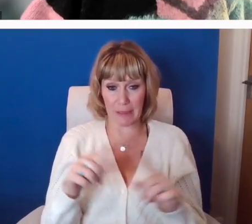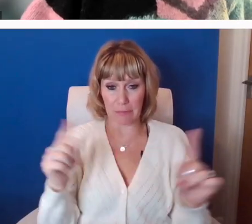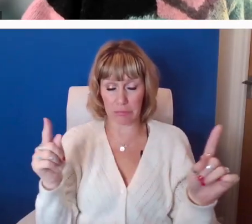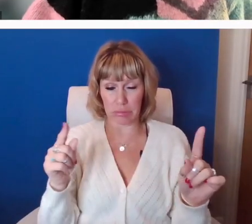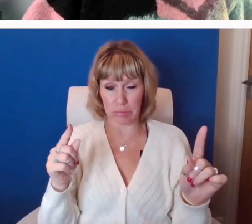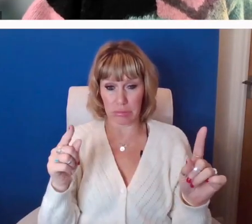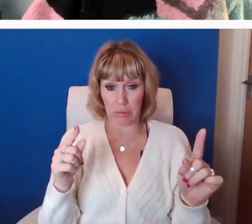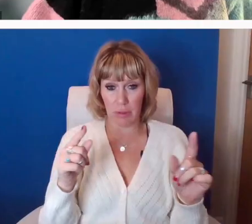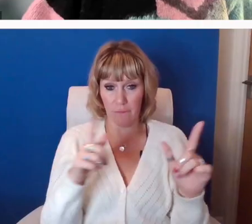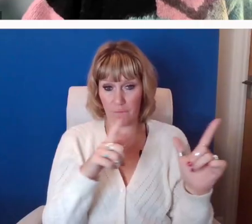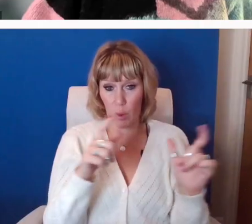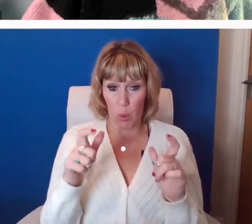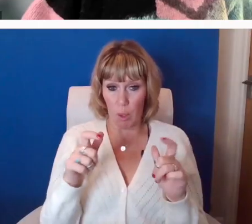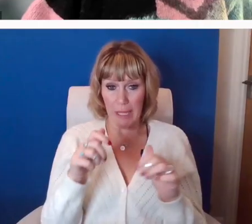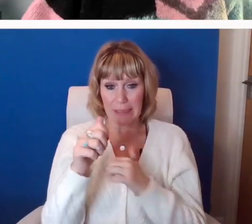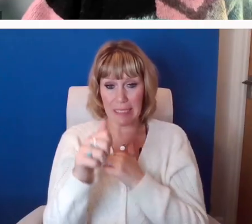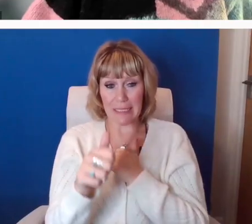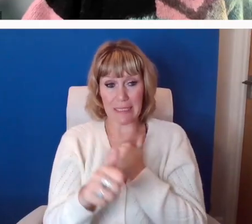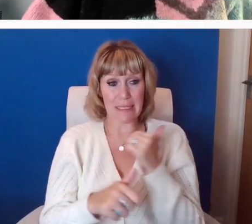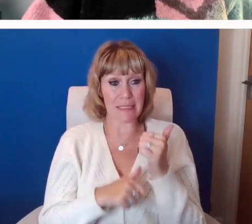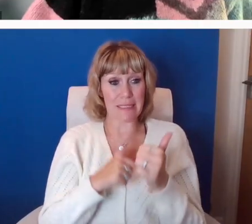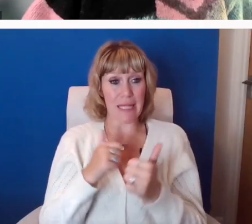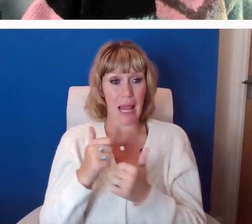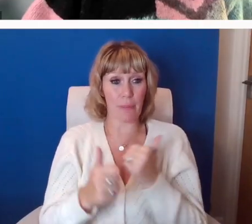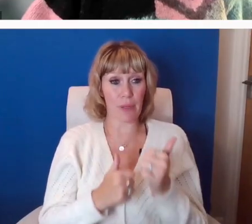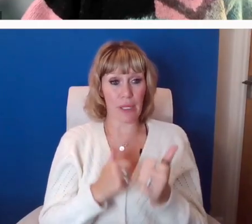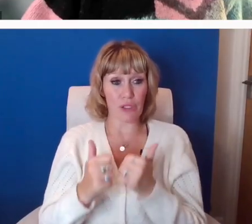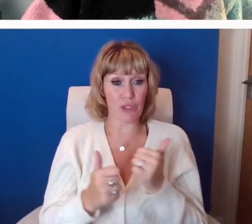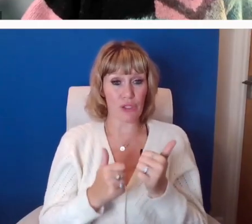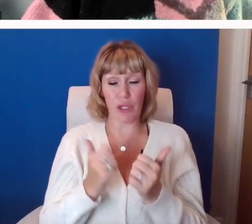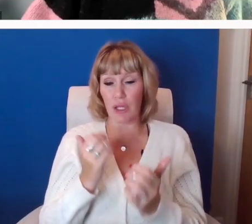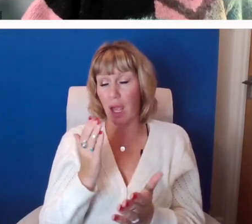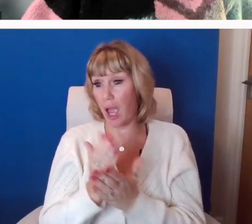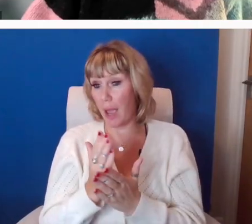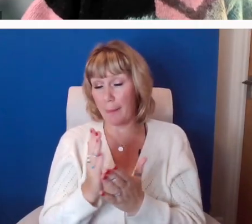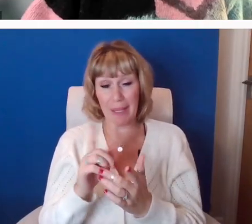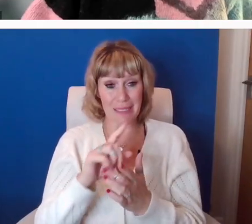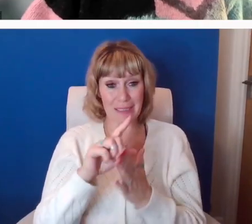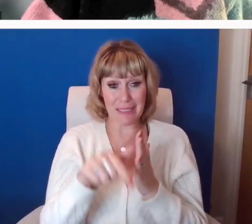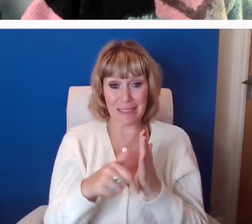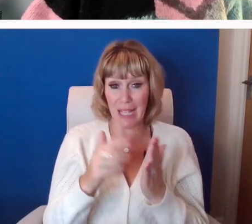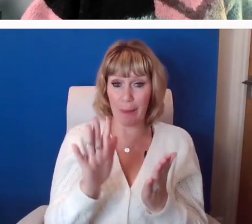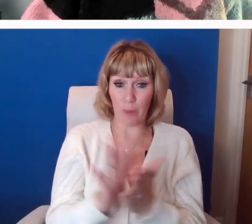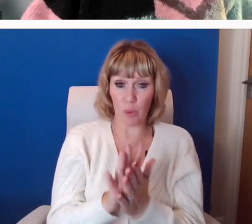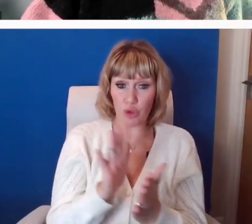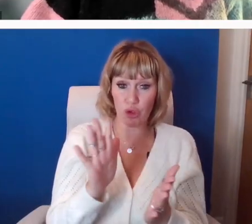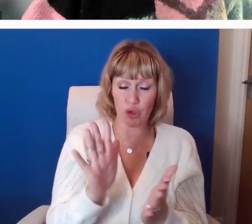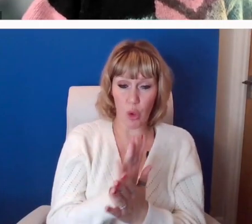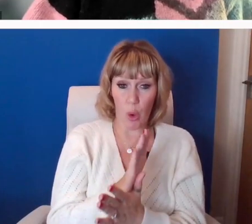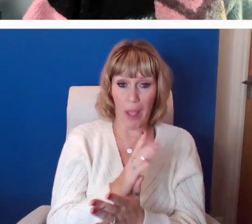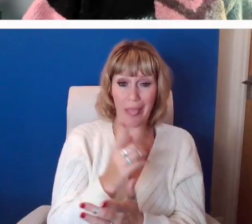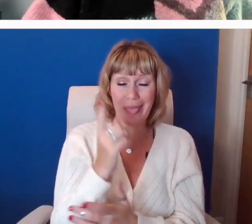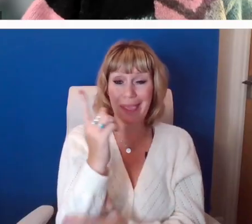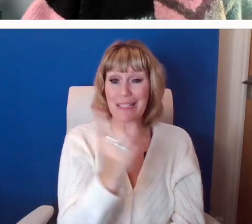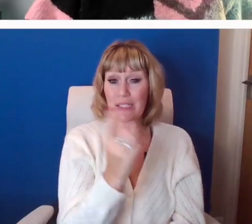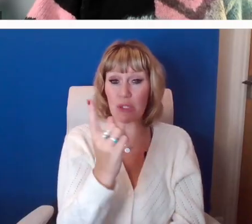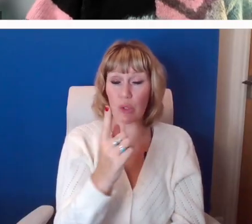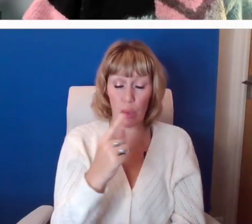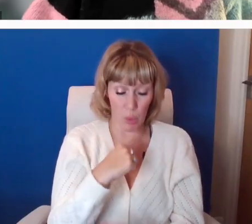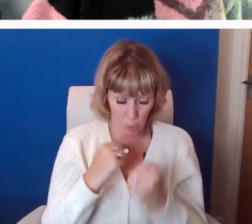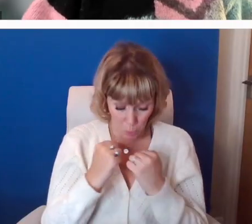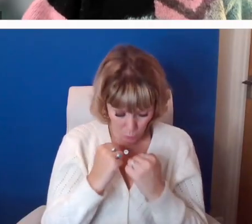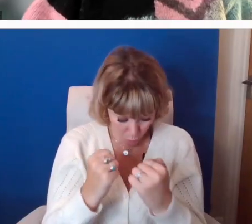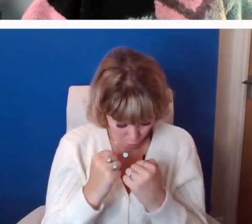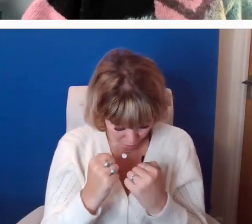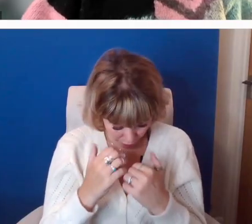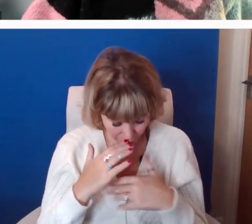it's a celebration. This is about disabled joy. This is who we are. We